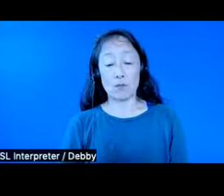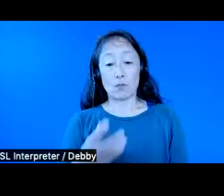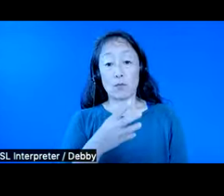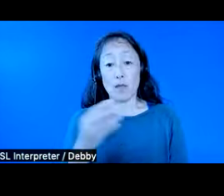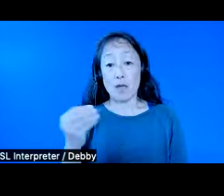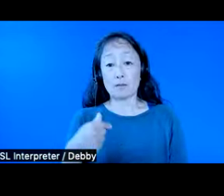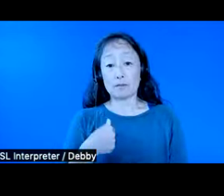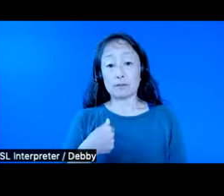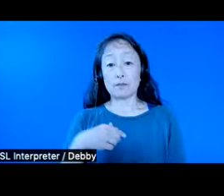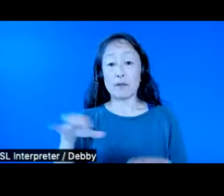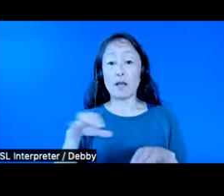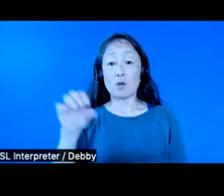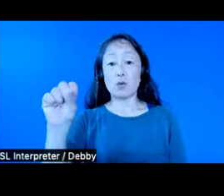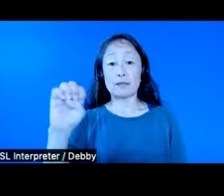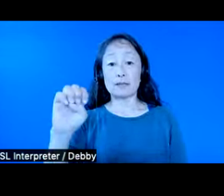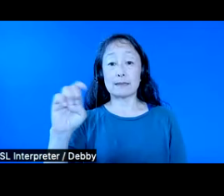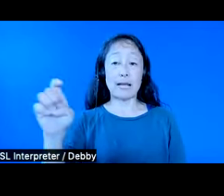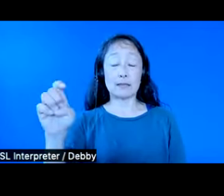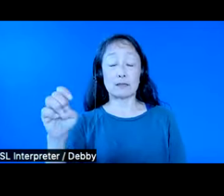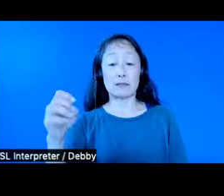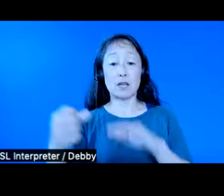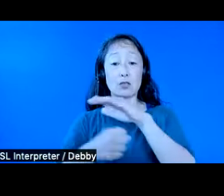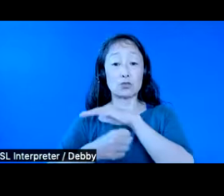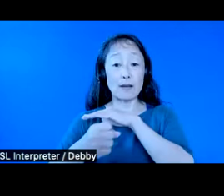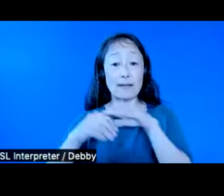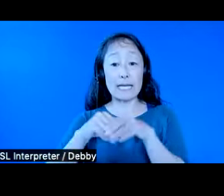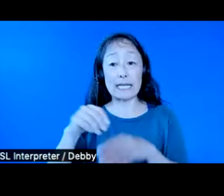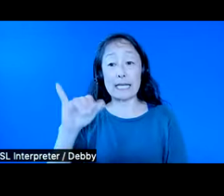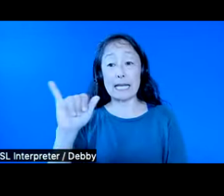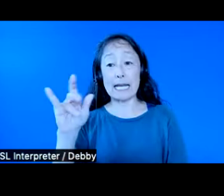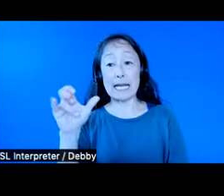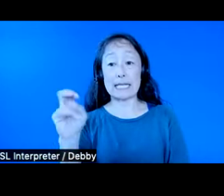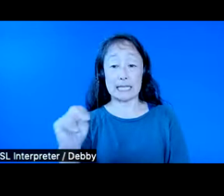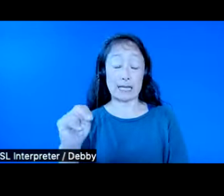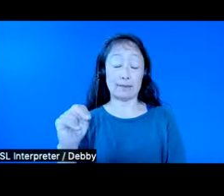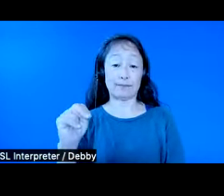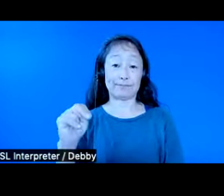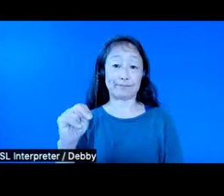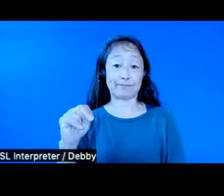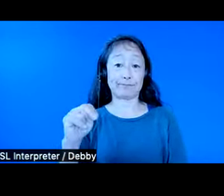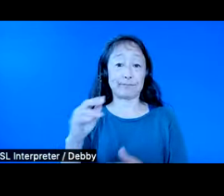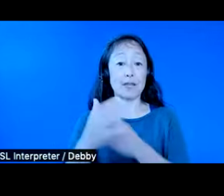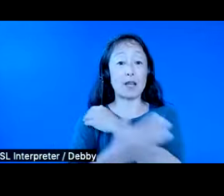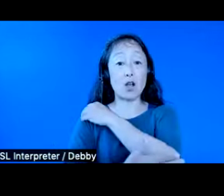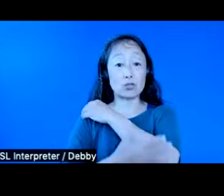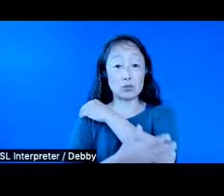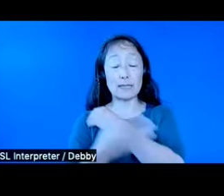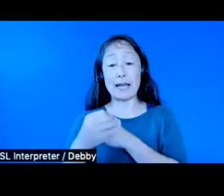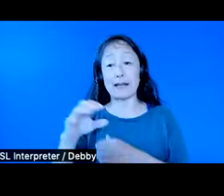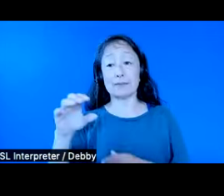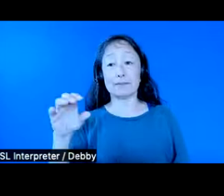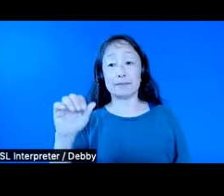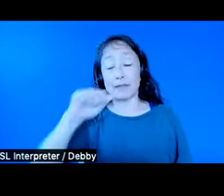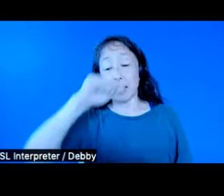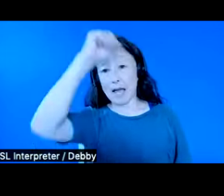And I do the sex trafficking in Indian country and Alaska OVW project. So I'm really grateful to be here in this